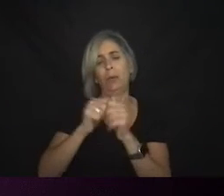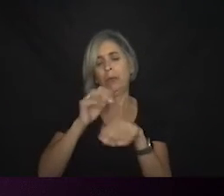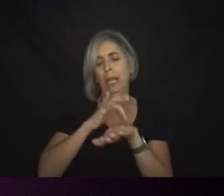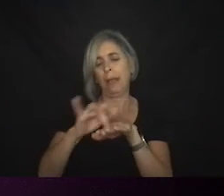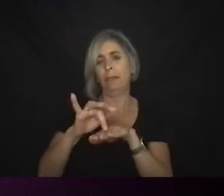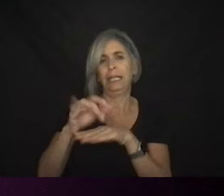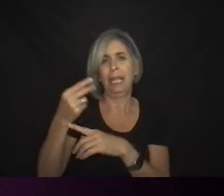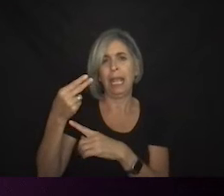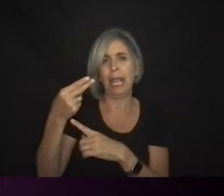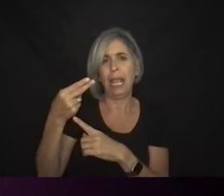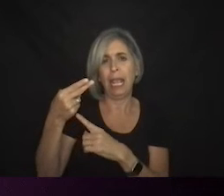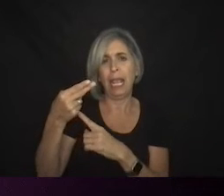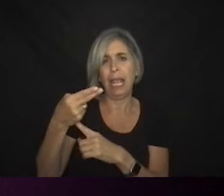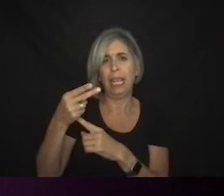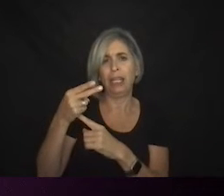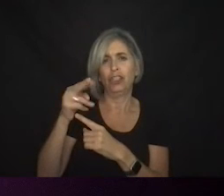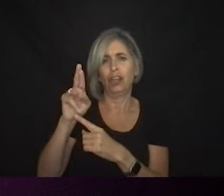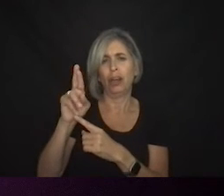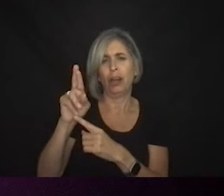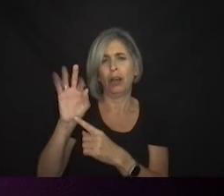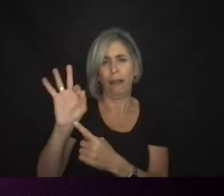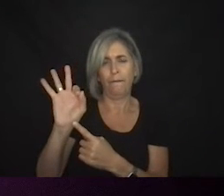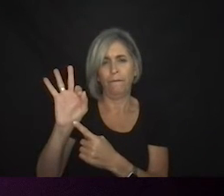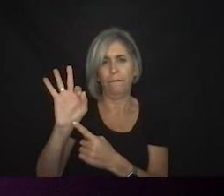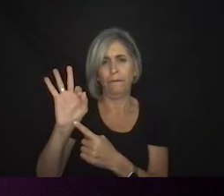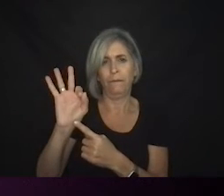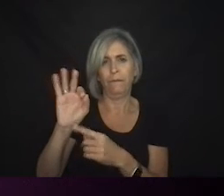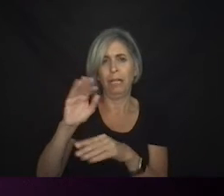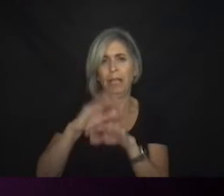empty href and then something in the on-click.